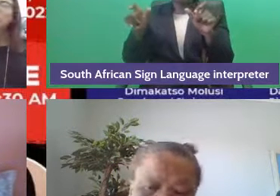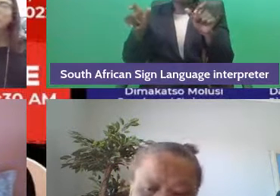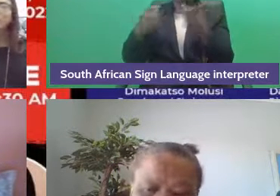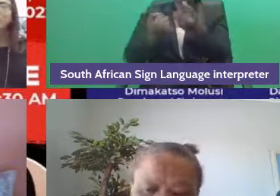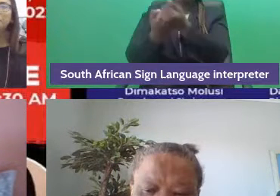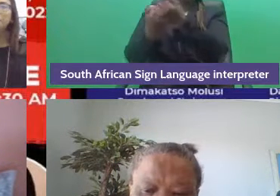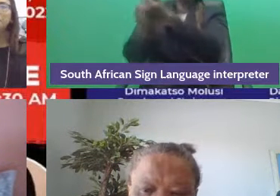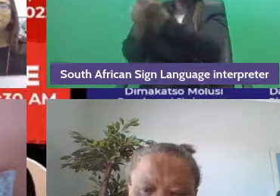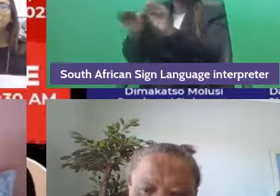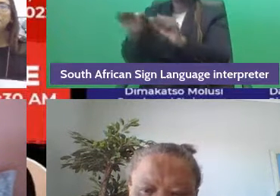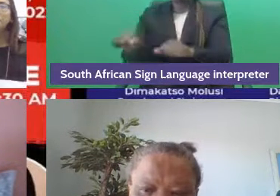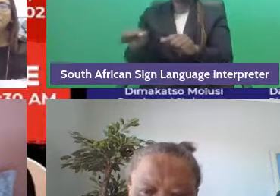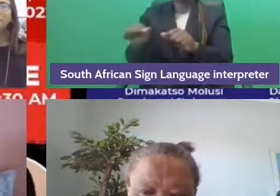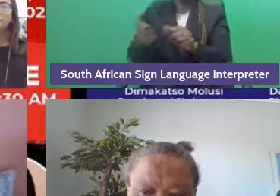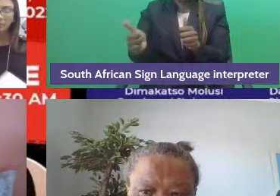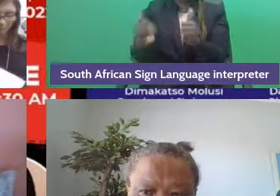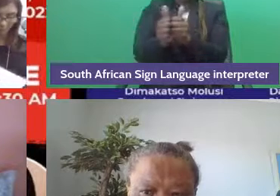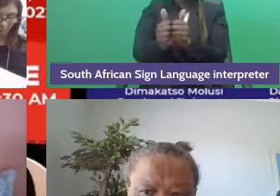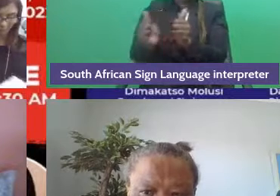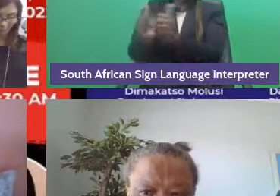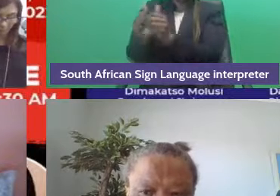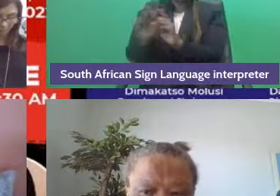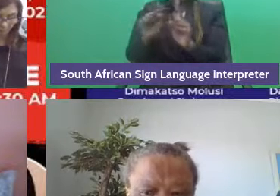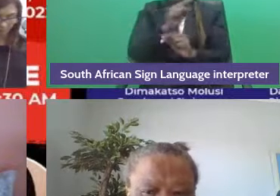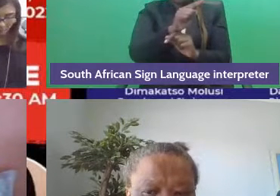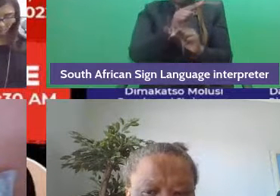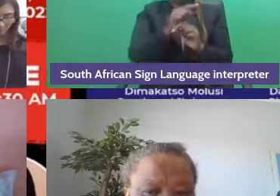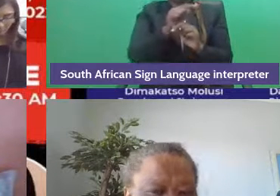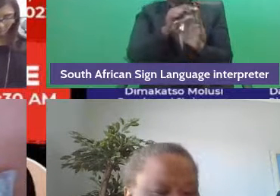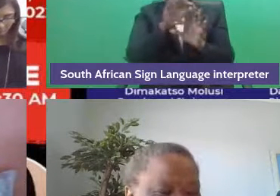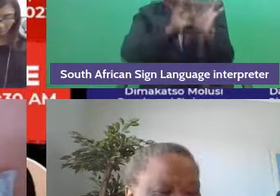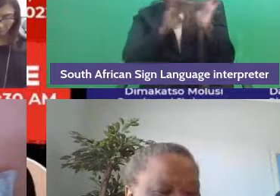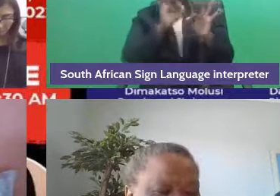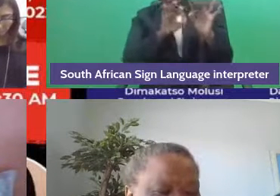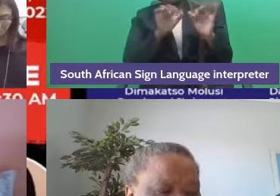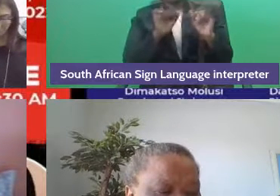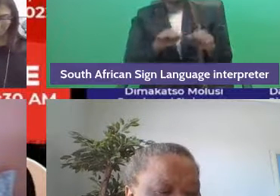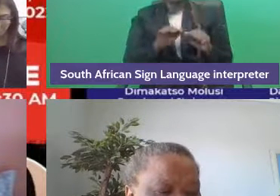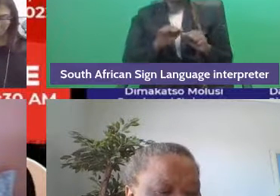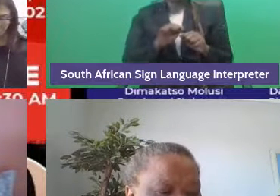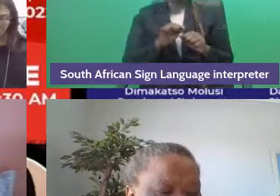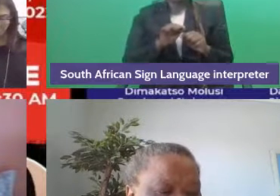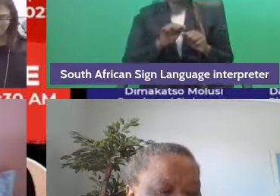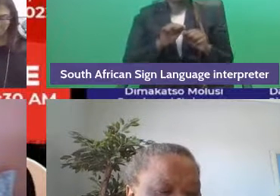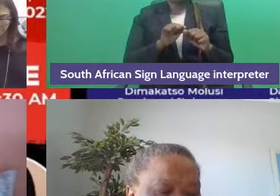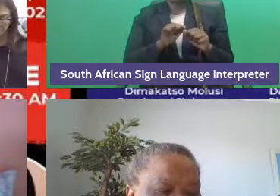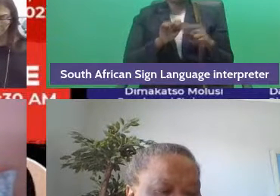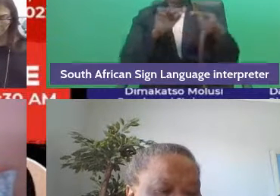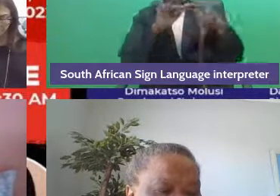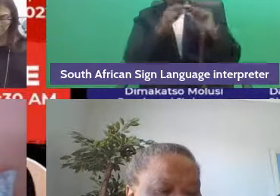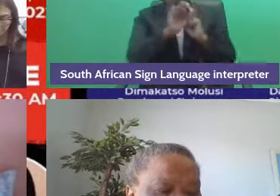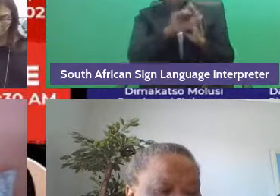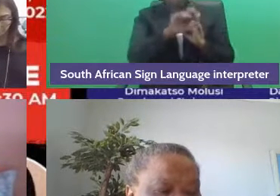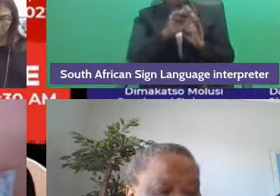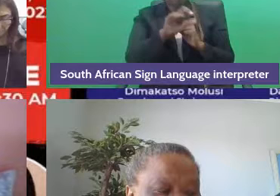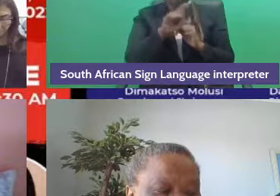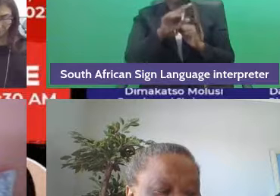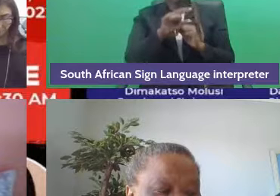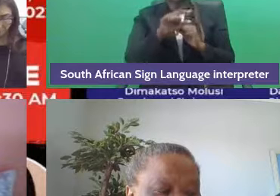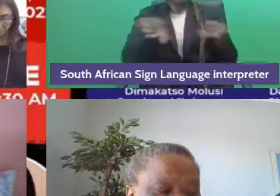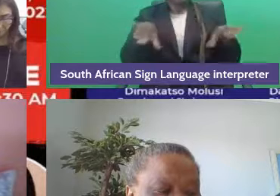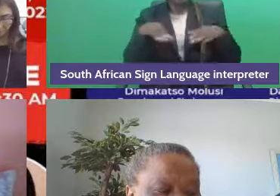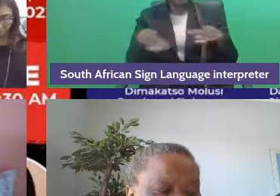support and be allies. But if you could also look at touch on that point in terms of the